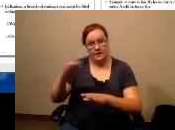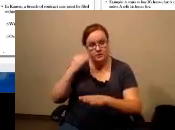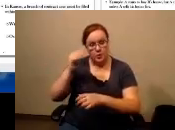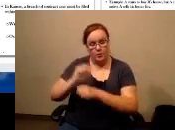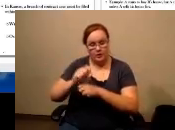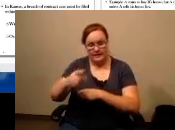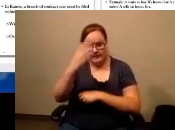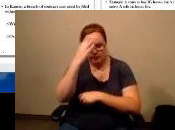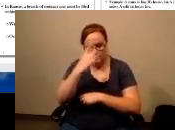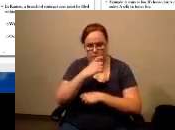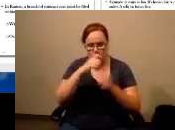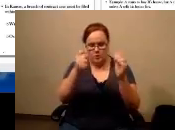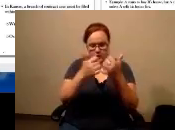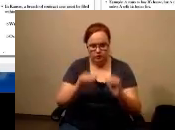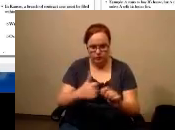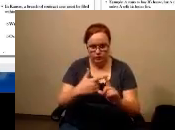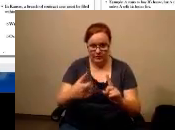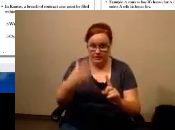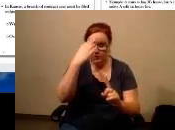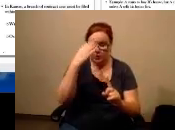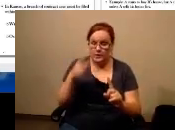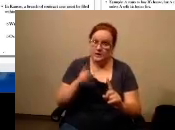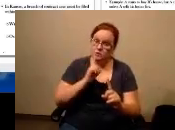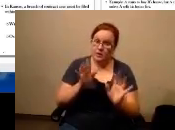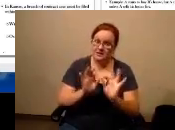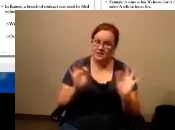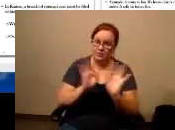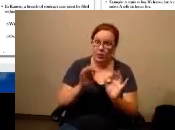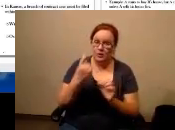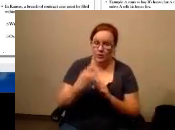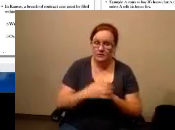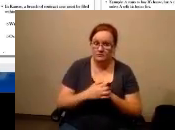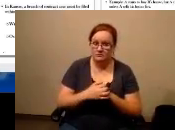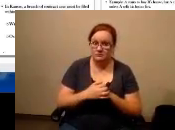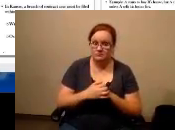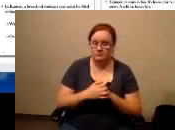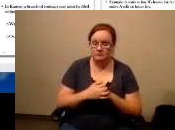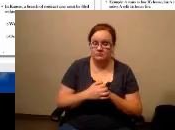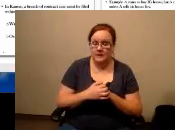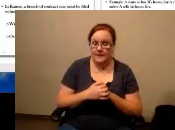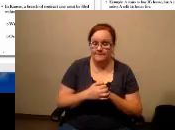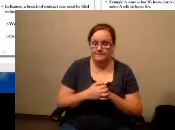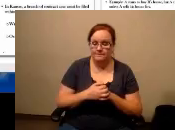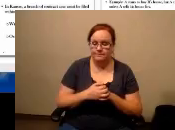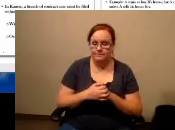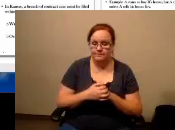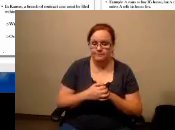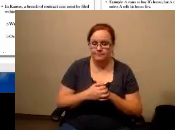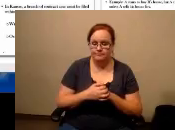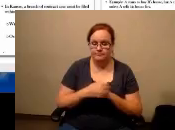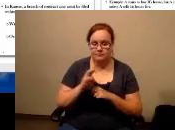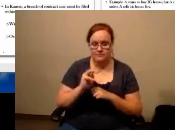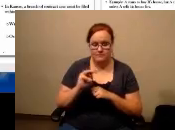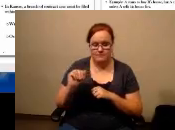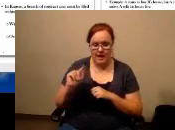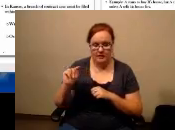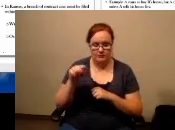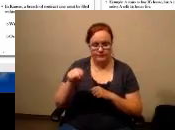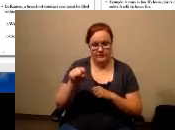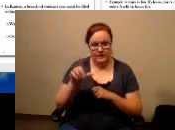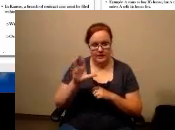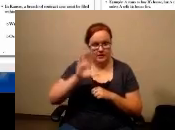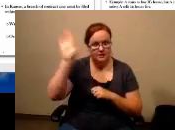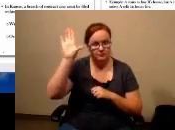who the sculptor was. He knew this was a pretty important sculpture. And he bid, and